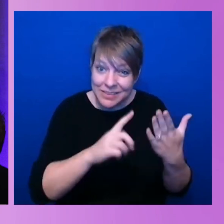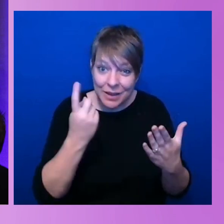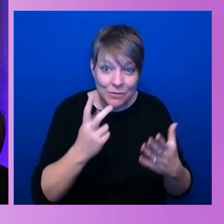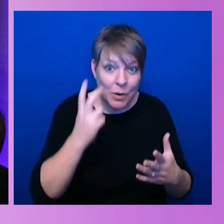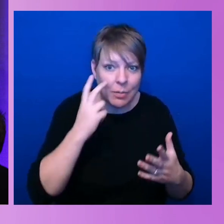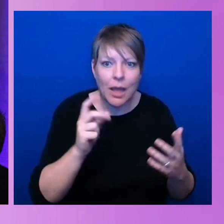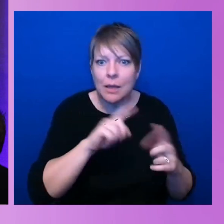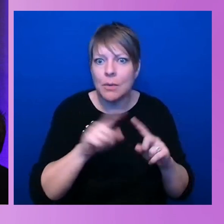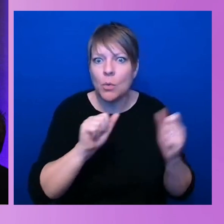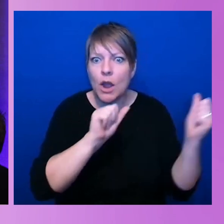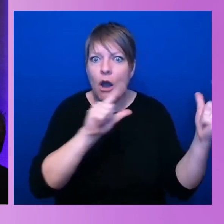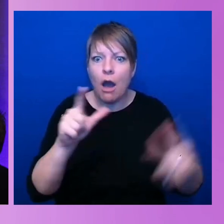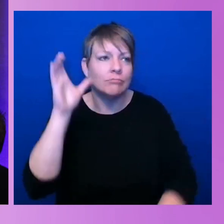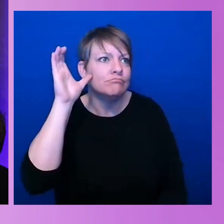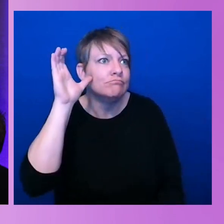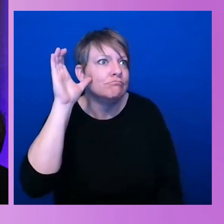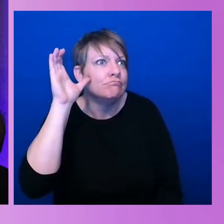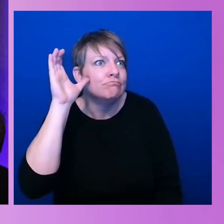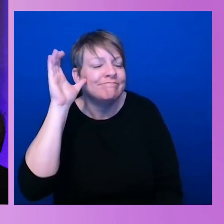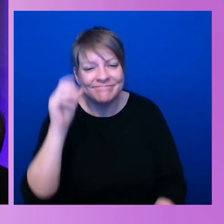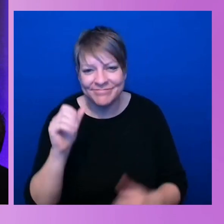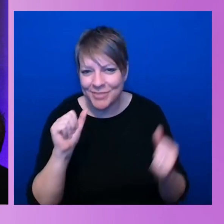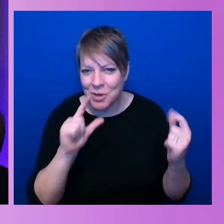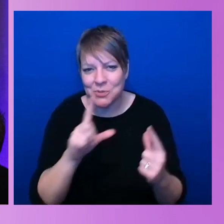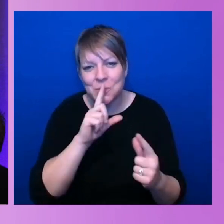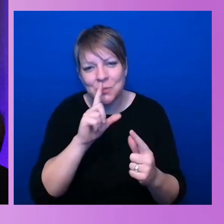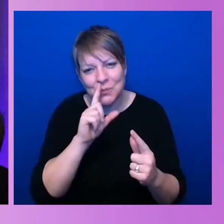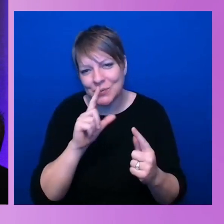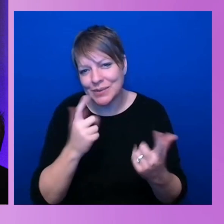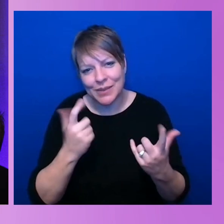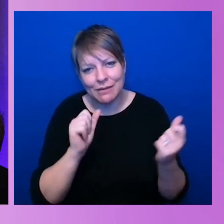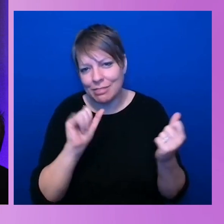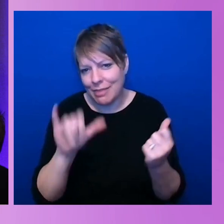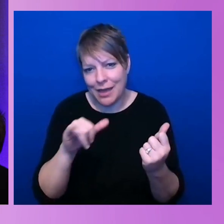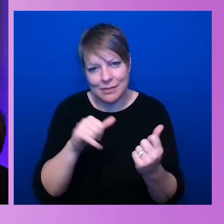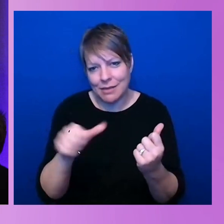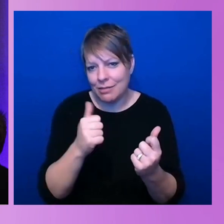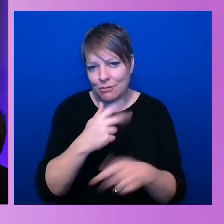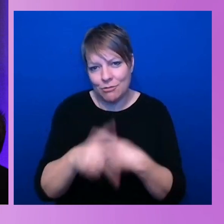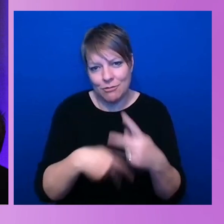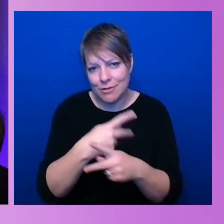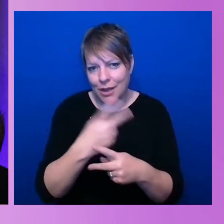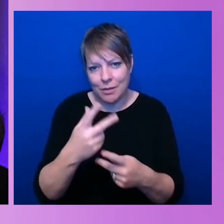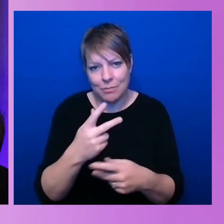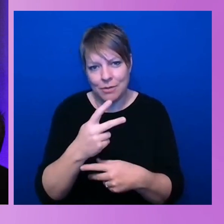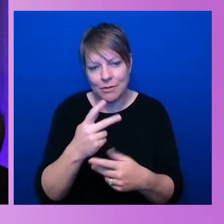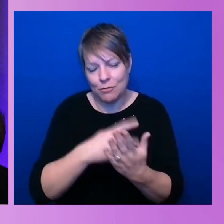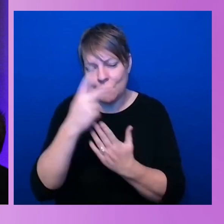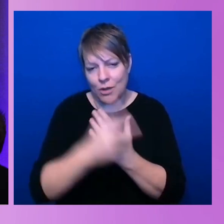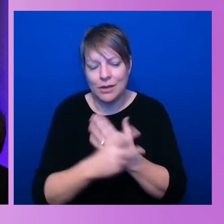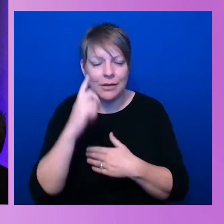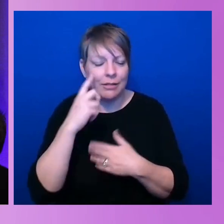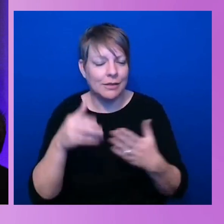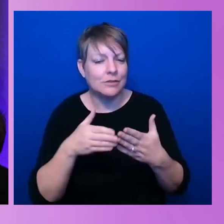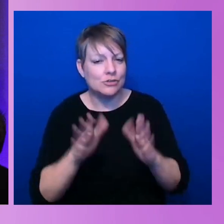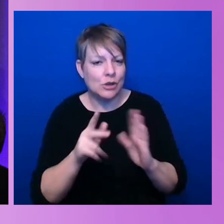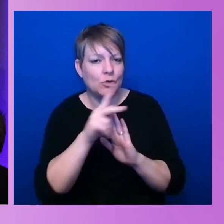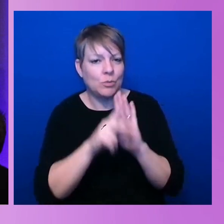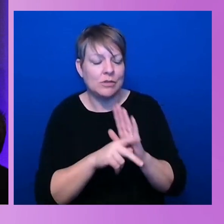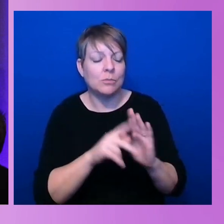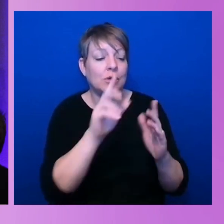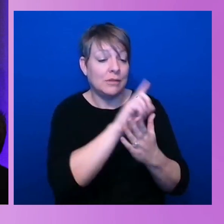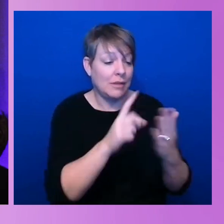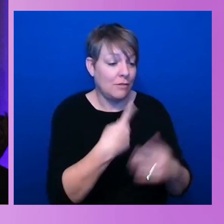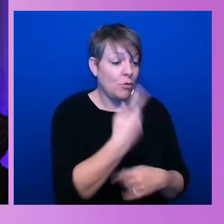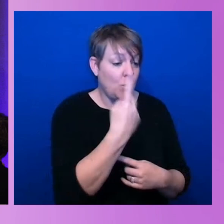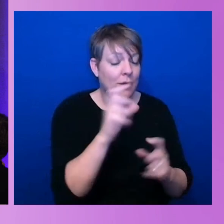Audible. So and other products exist. But I think it's that general principle, design for one, extend to many.